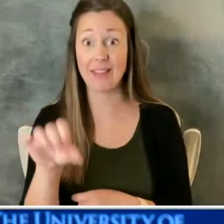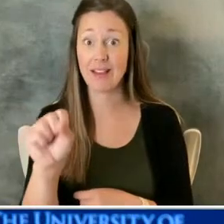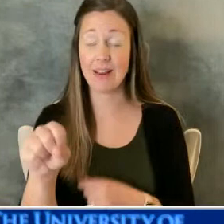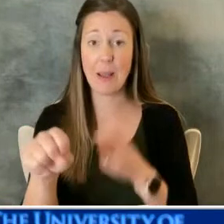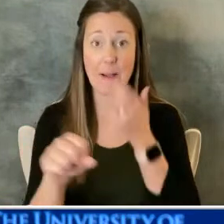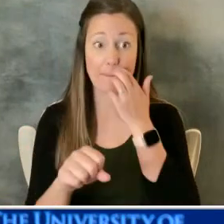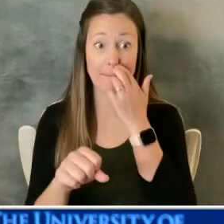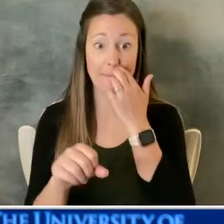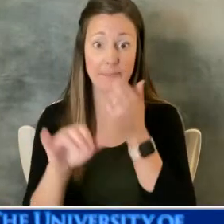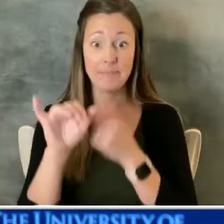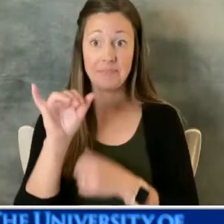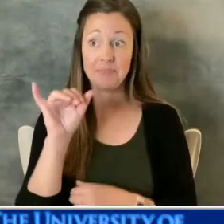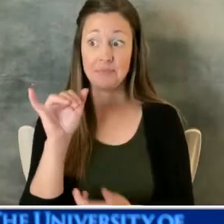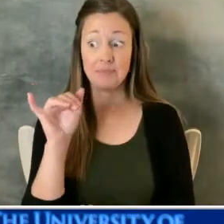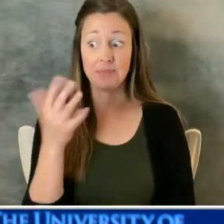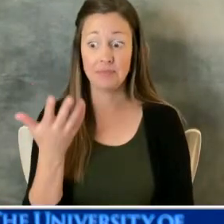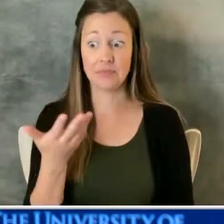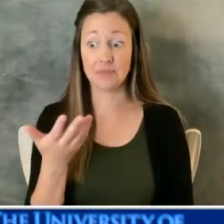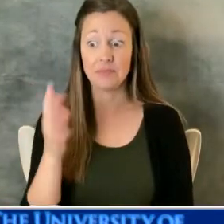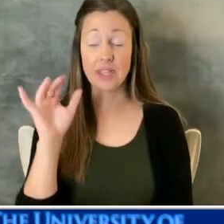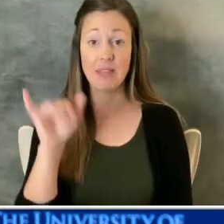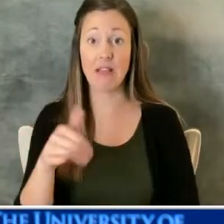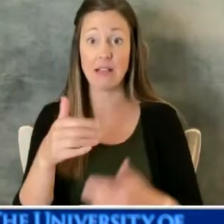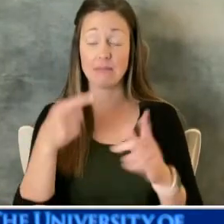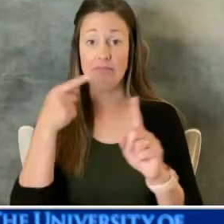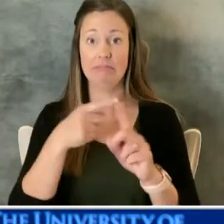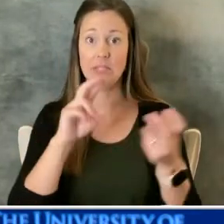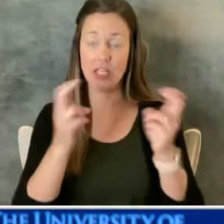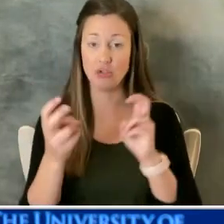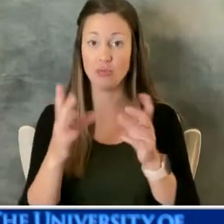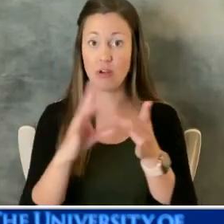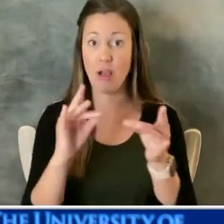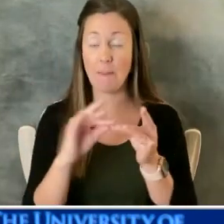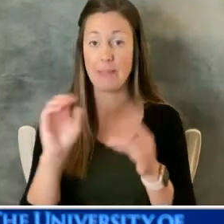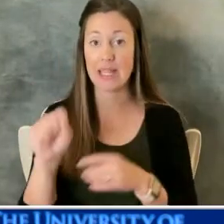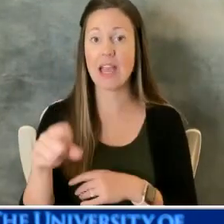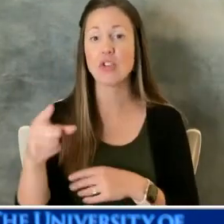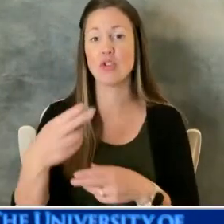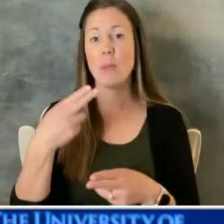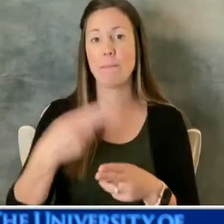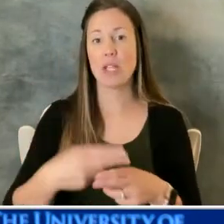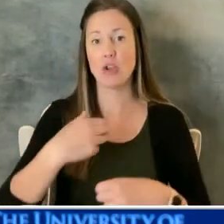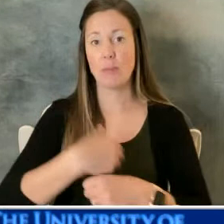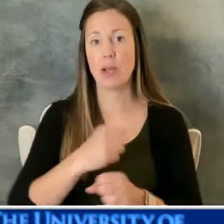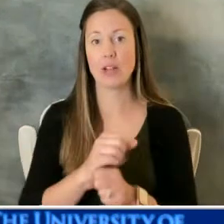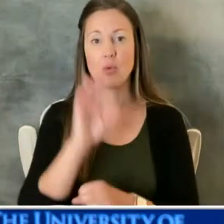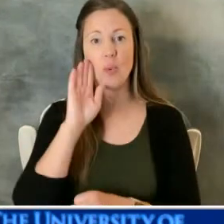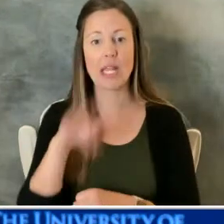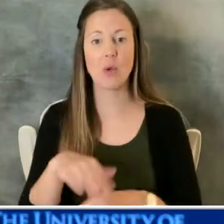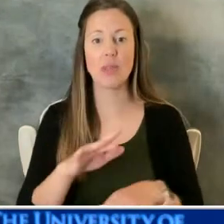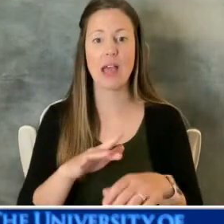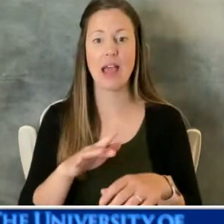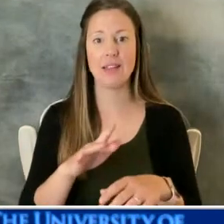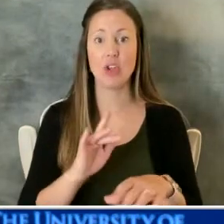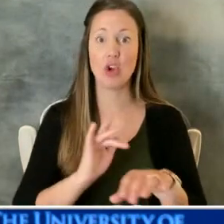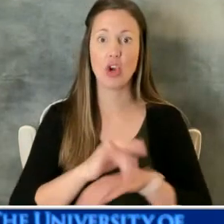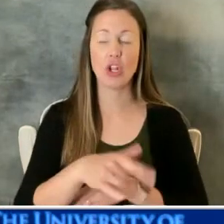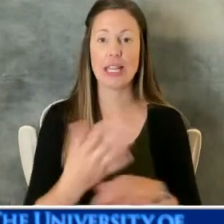biggest issue or comment. Certainly, you mentioned production. We know that early on in the spring they said